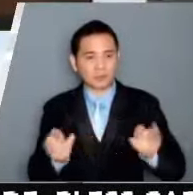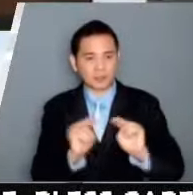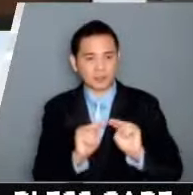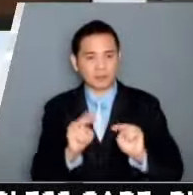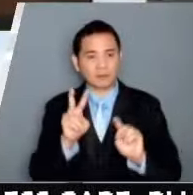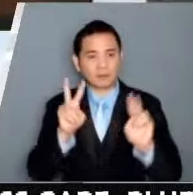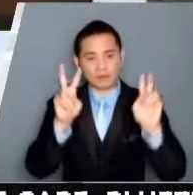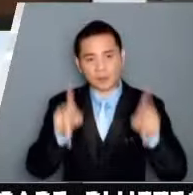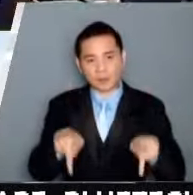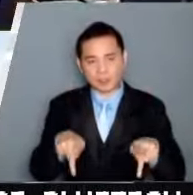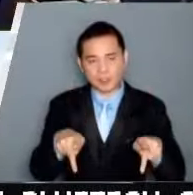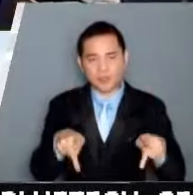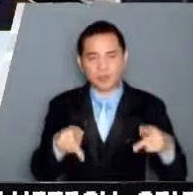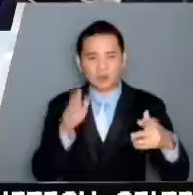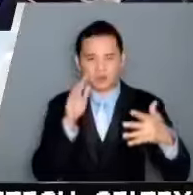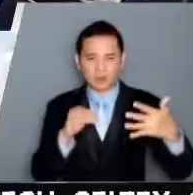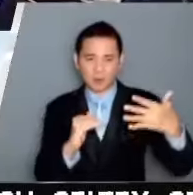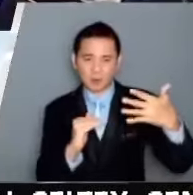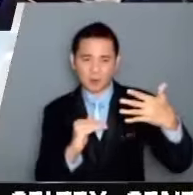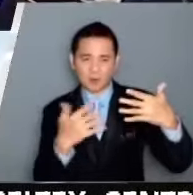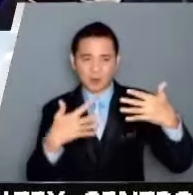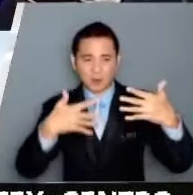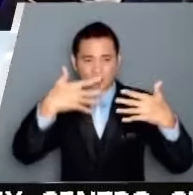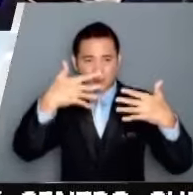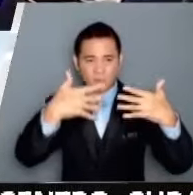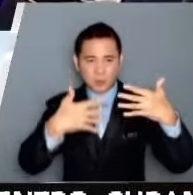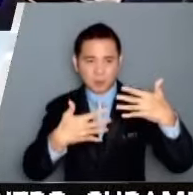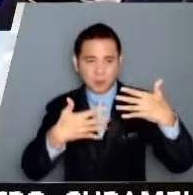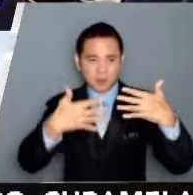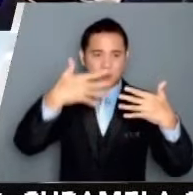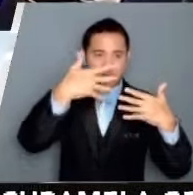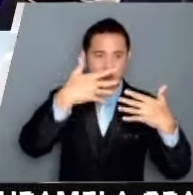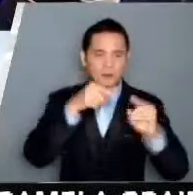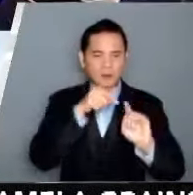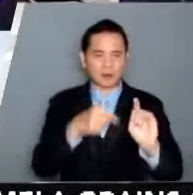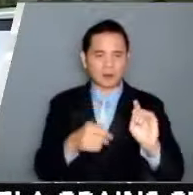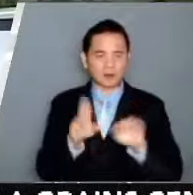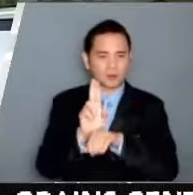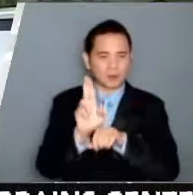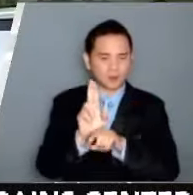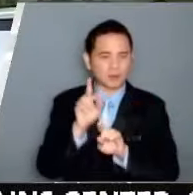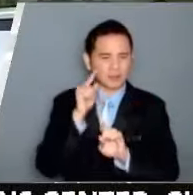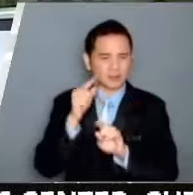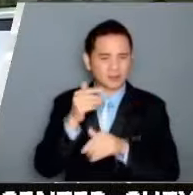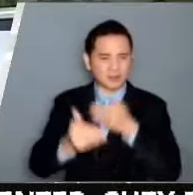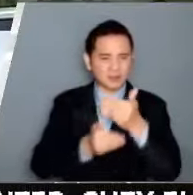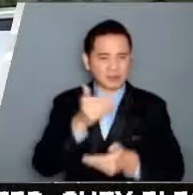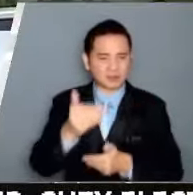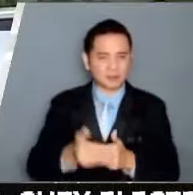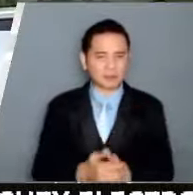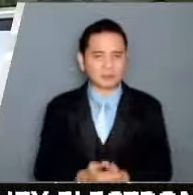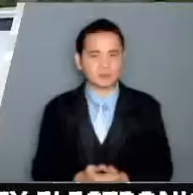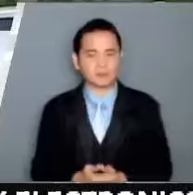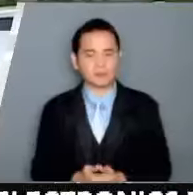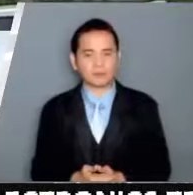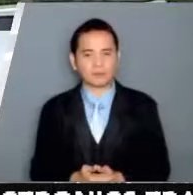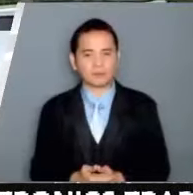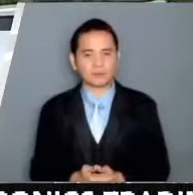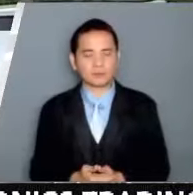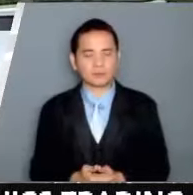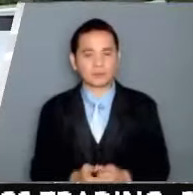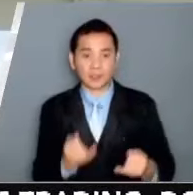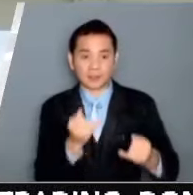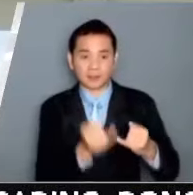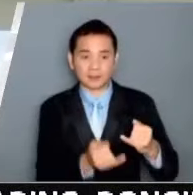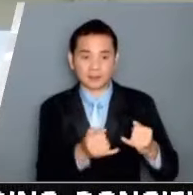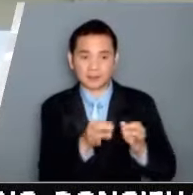ang Senate President o House Speaker ang itatalagang acting president dahil sa line of succession. Panghuli, itatalagang caretaker